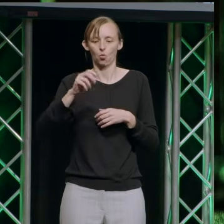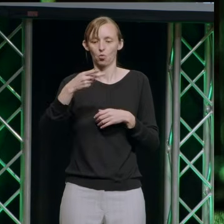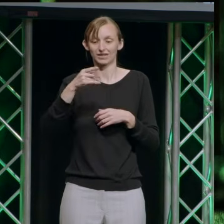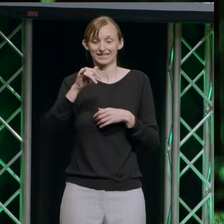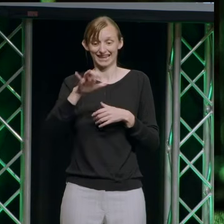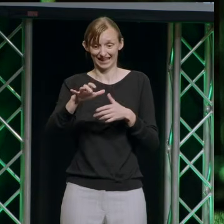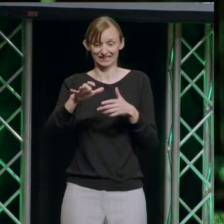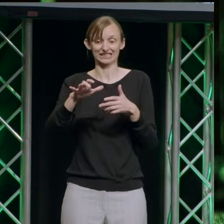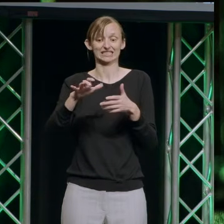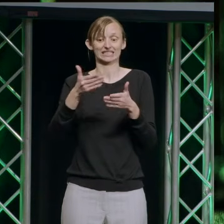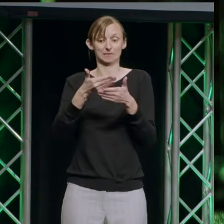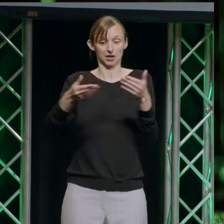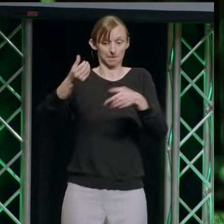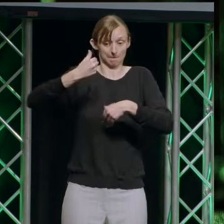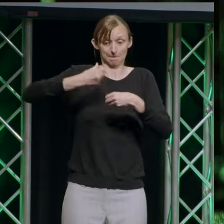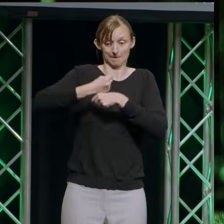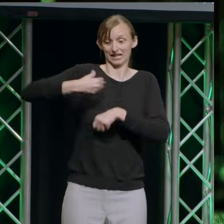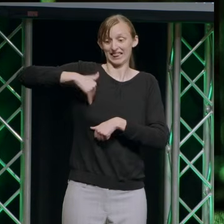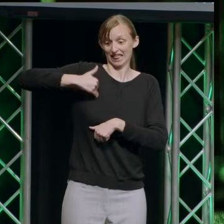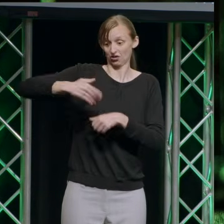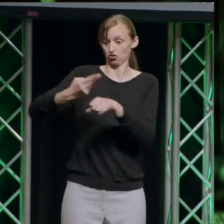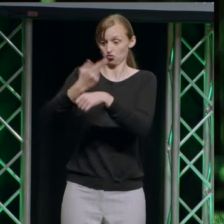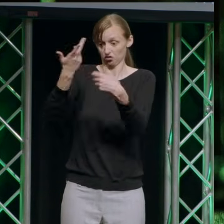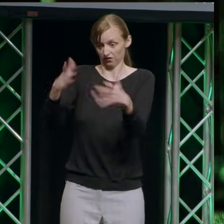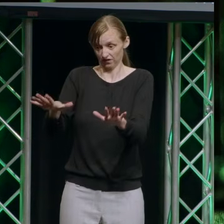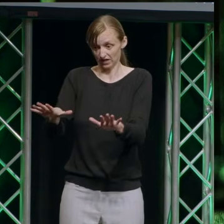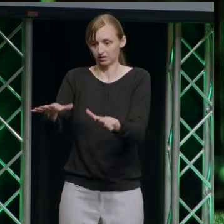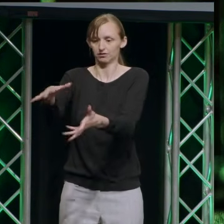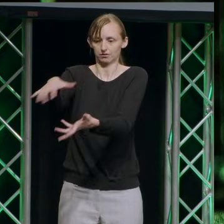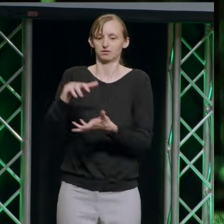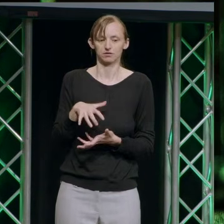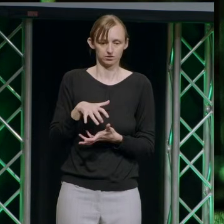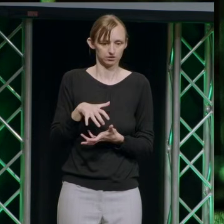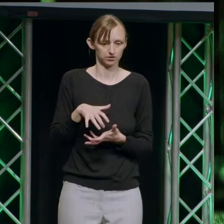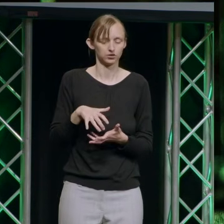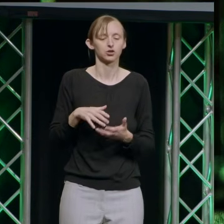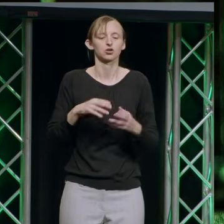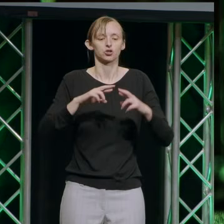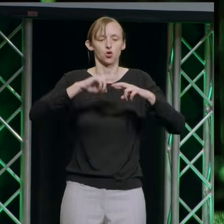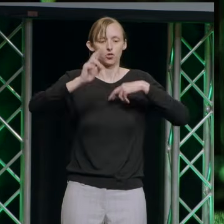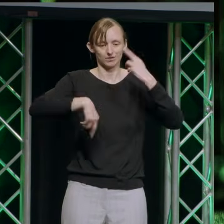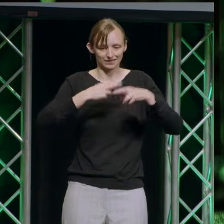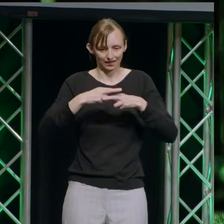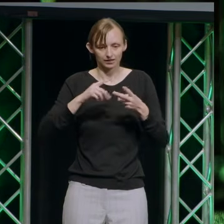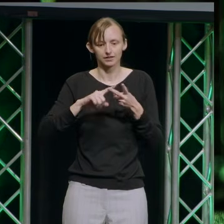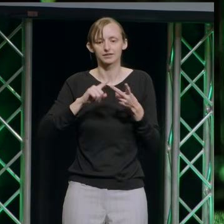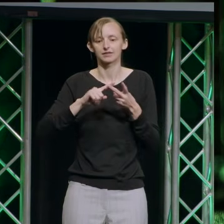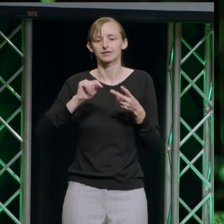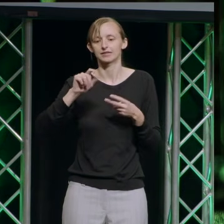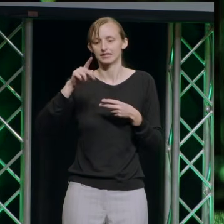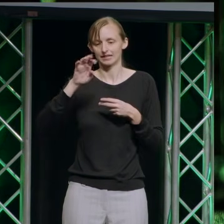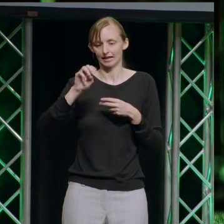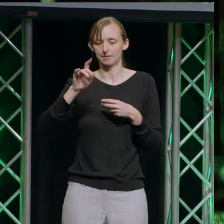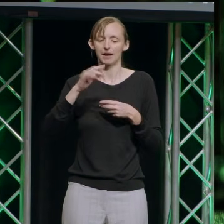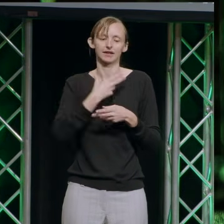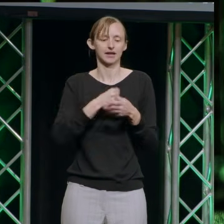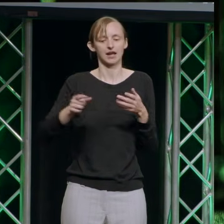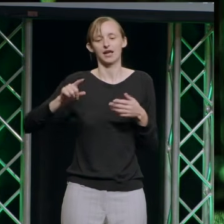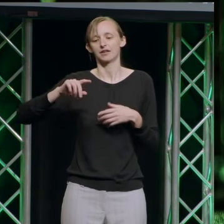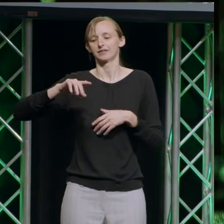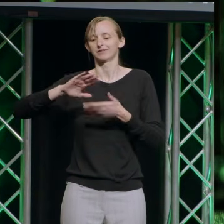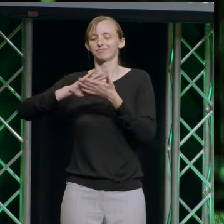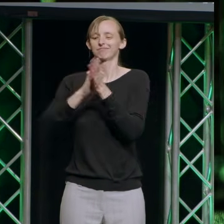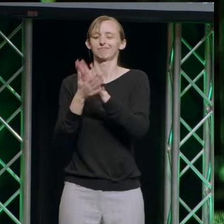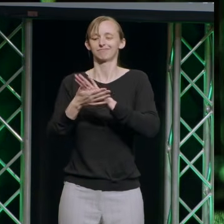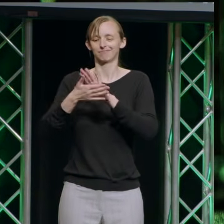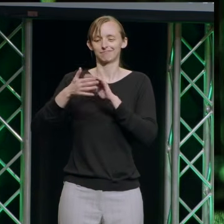back? Yeah, absolutely. So there's 2 parts to it. One, the recycling and the take back, and the second, which is the biodegradability. The focus